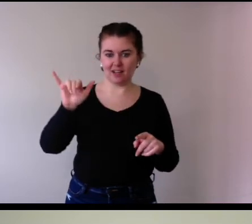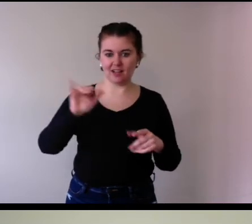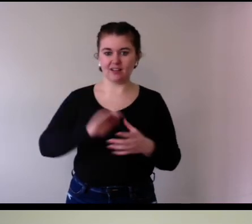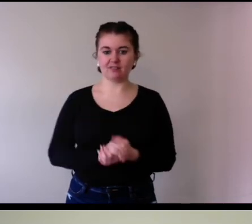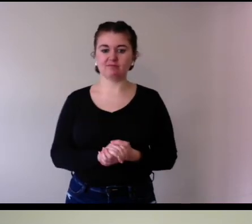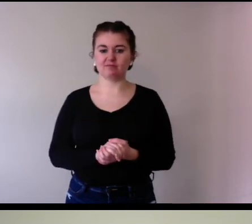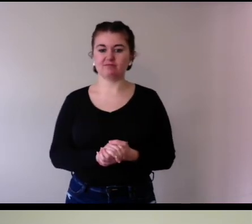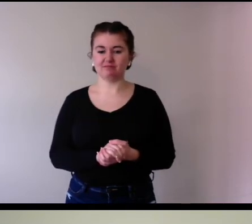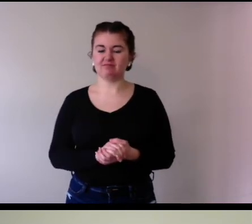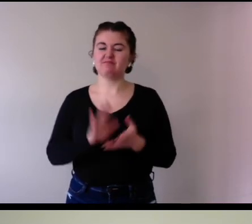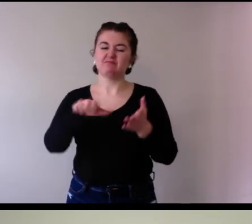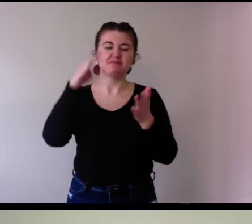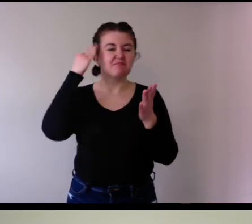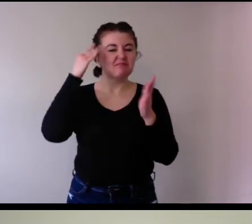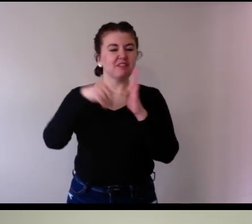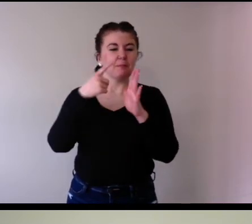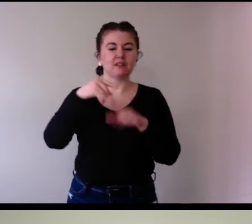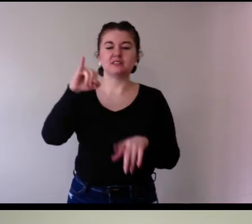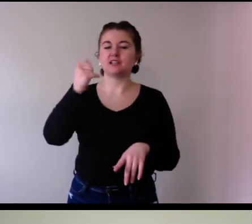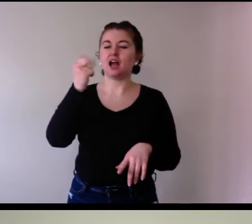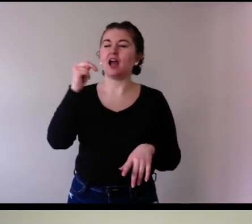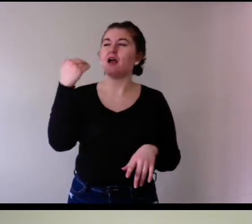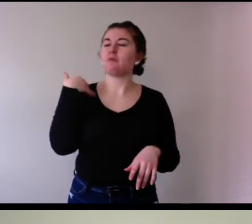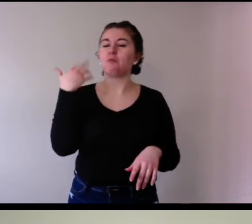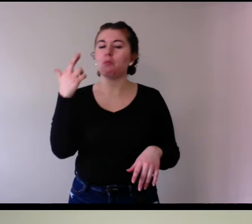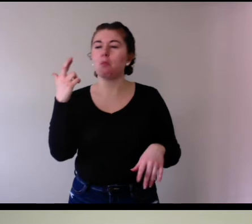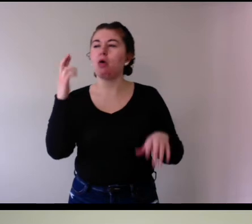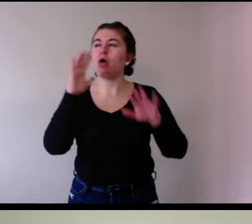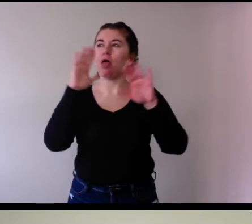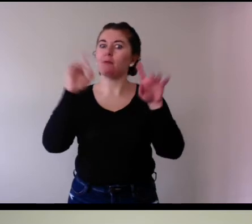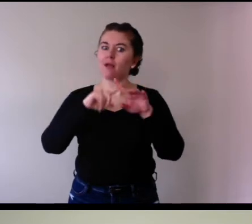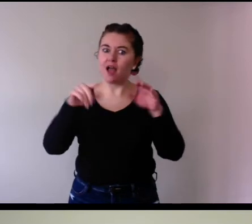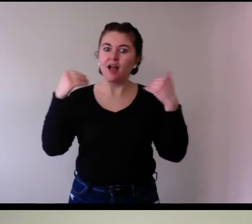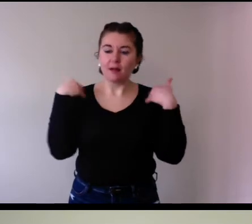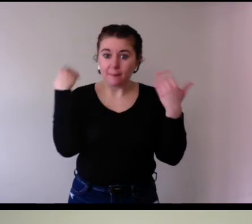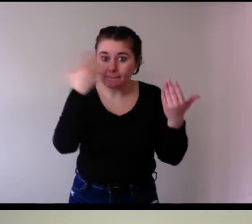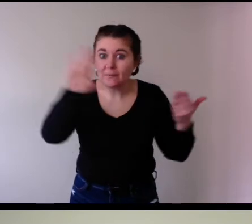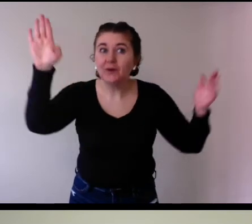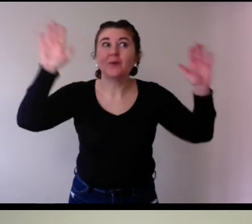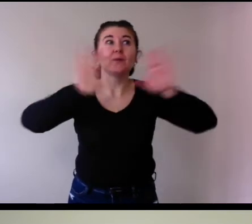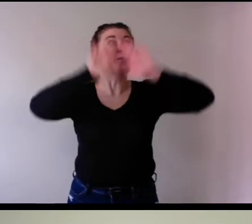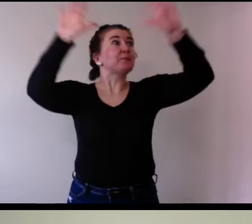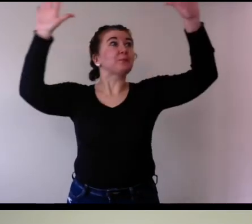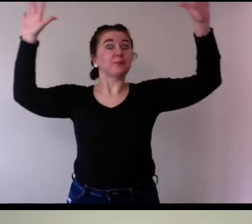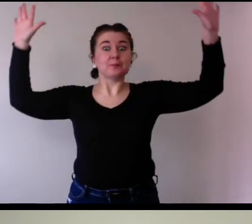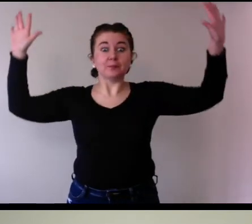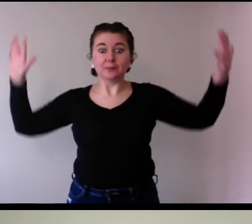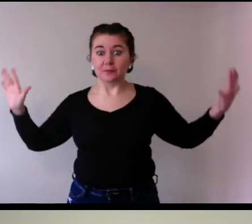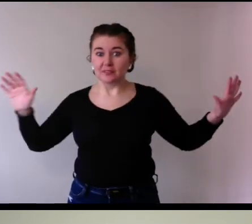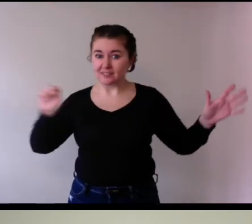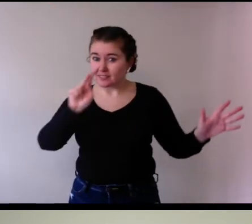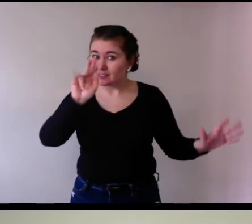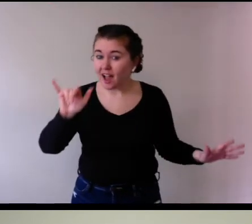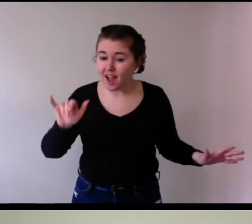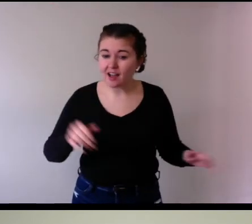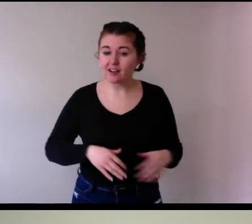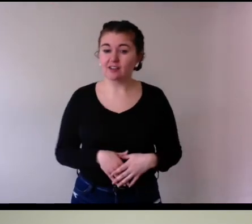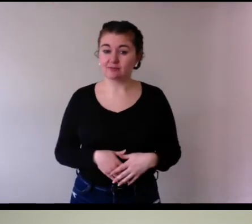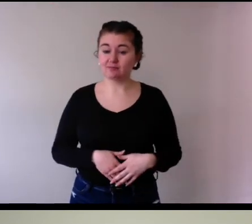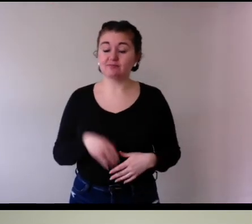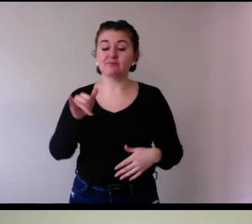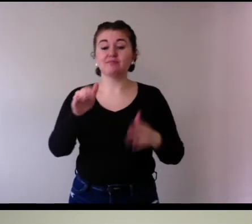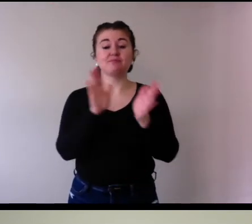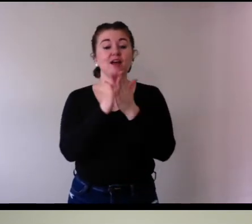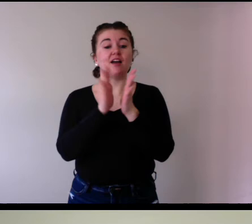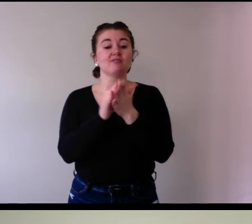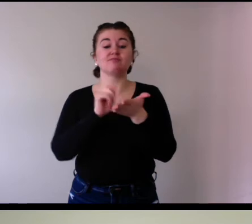in January, but sometimes we have a nice blue sky. And Barbara Reed